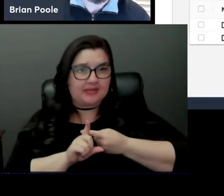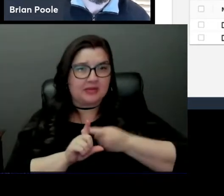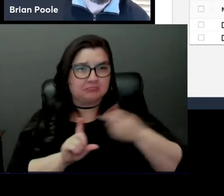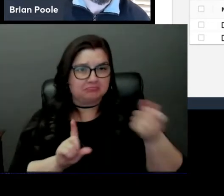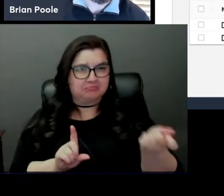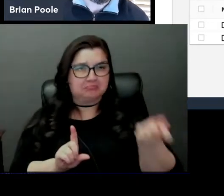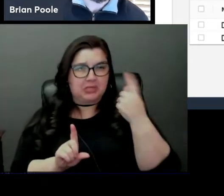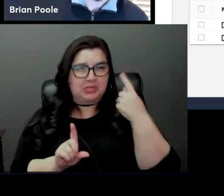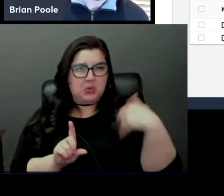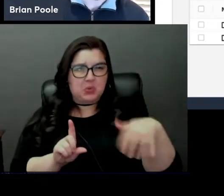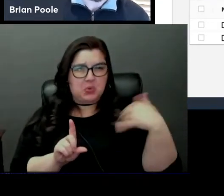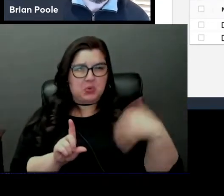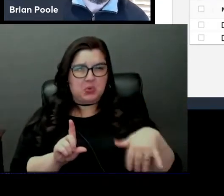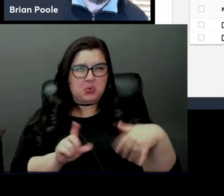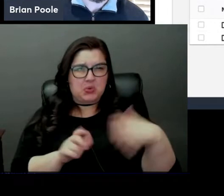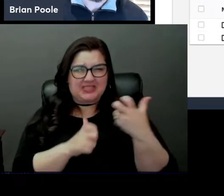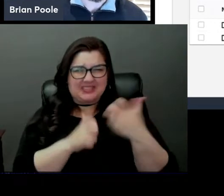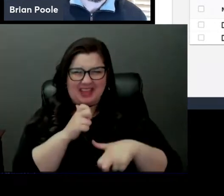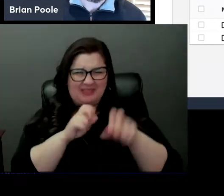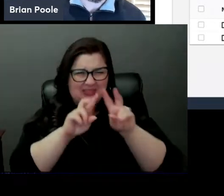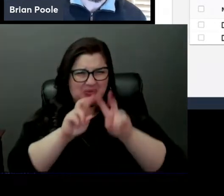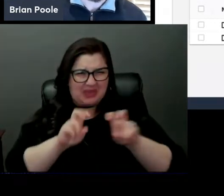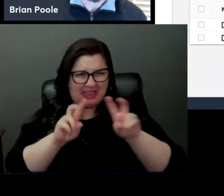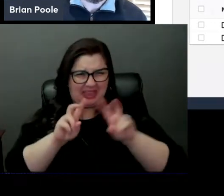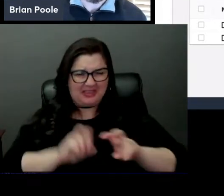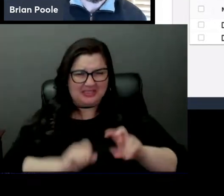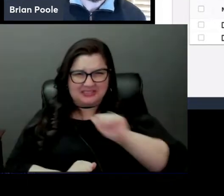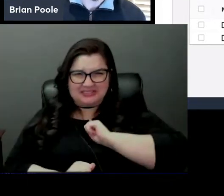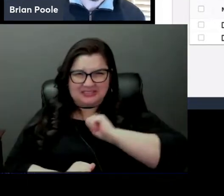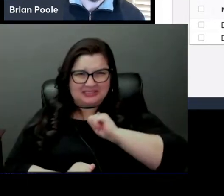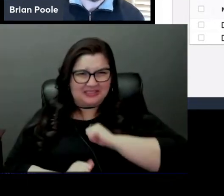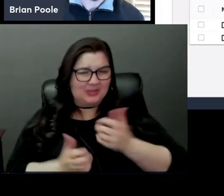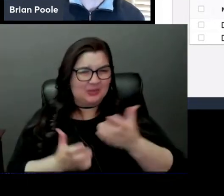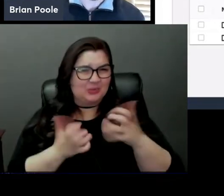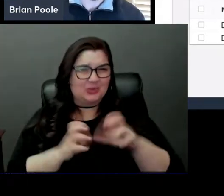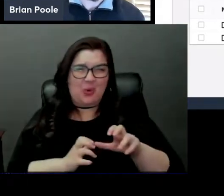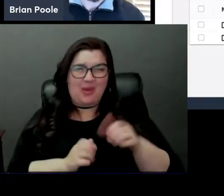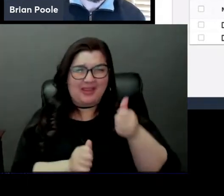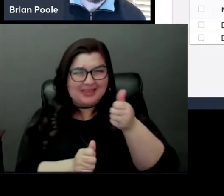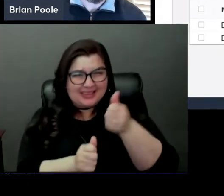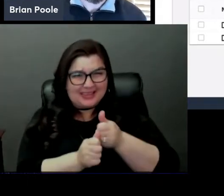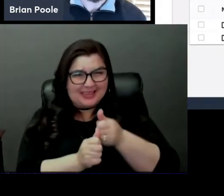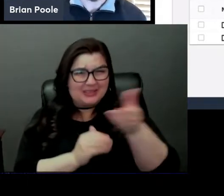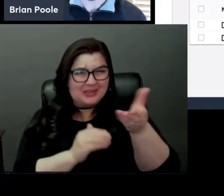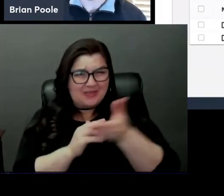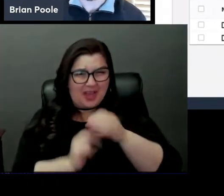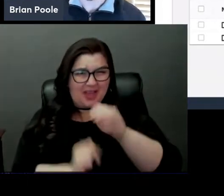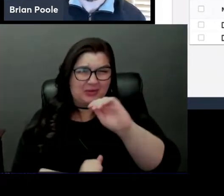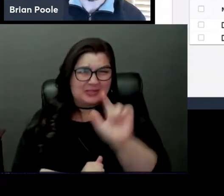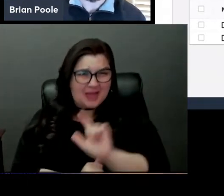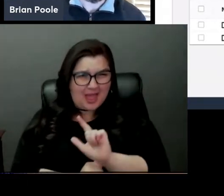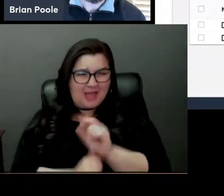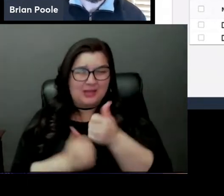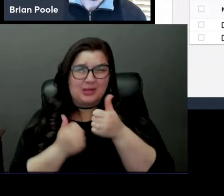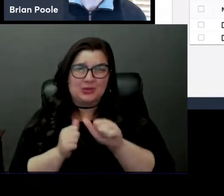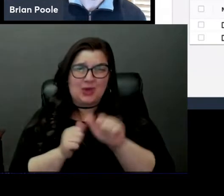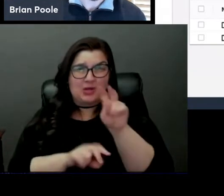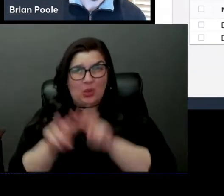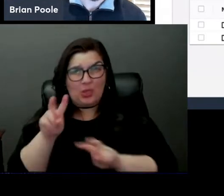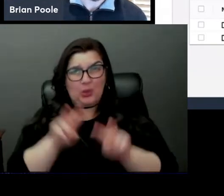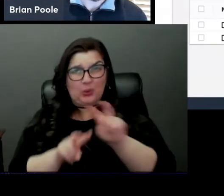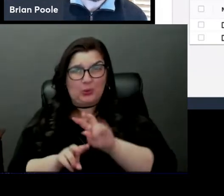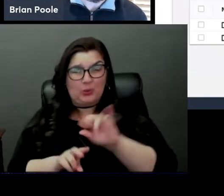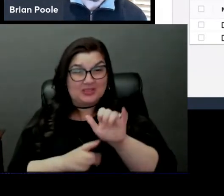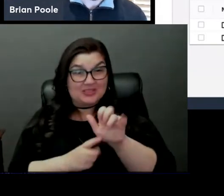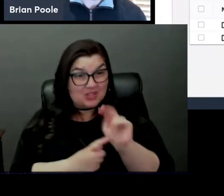pretty hard to analyze by hand. You don't want to have to download each file, open it up, and try to look through a JSON file manually.